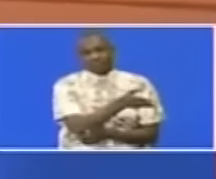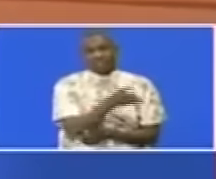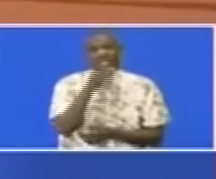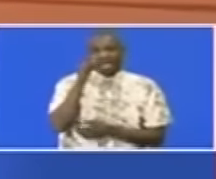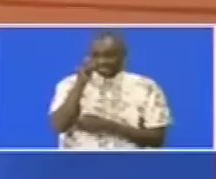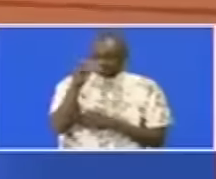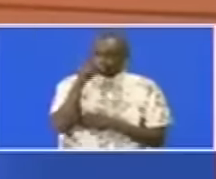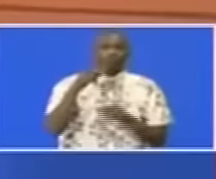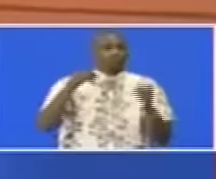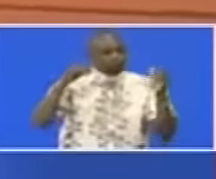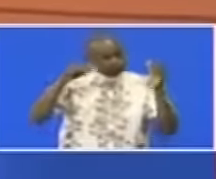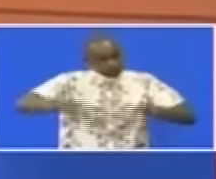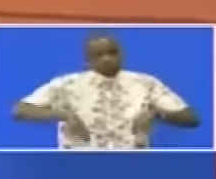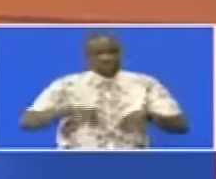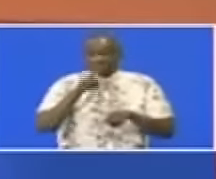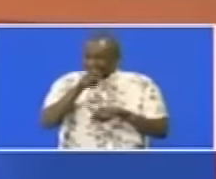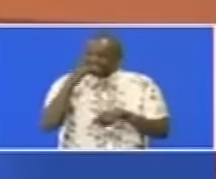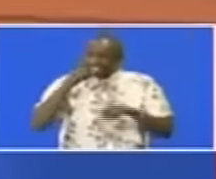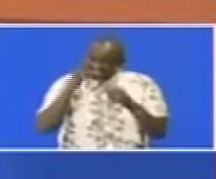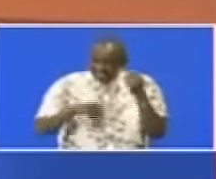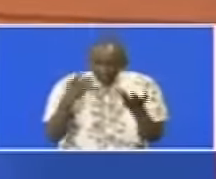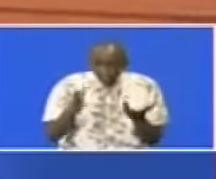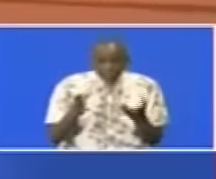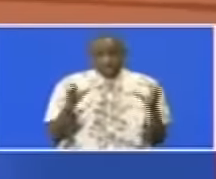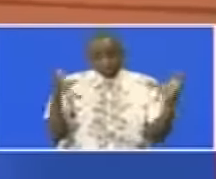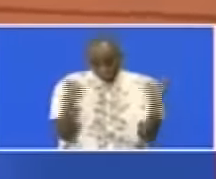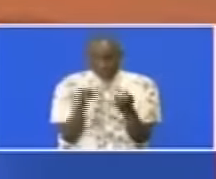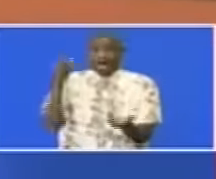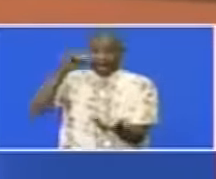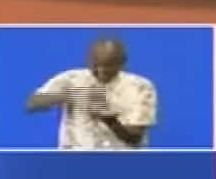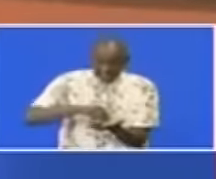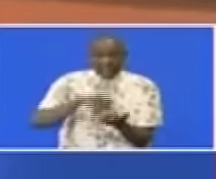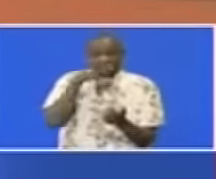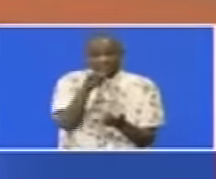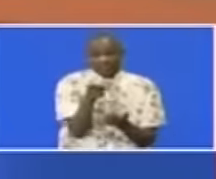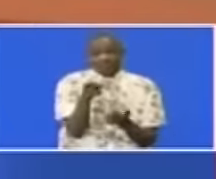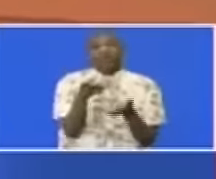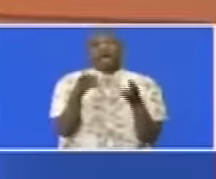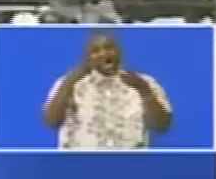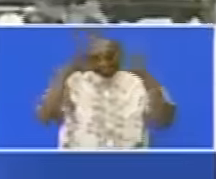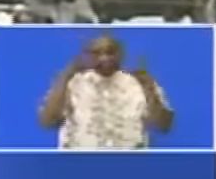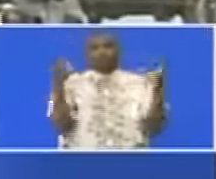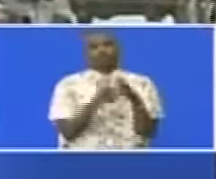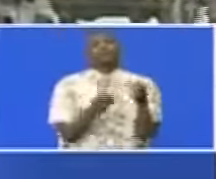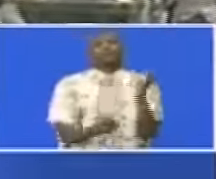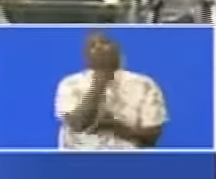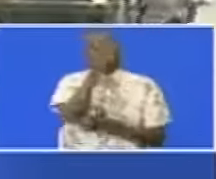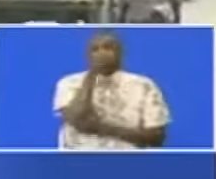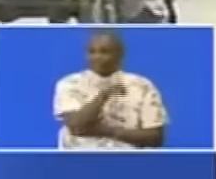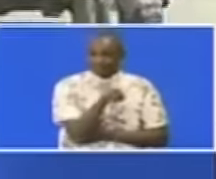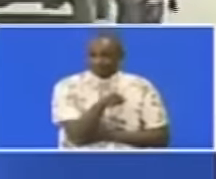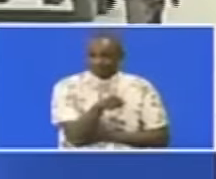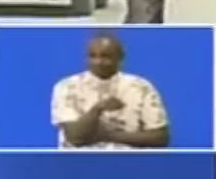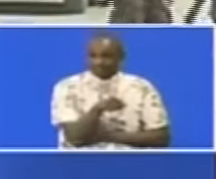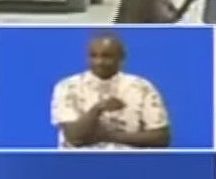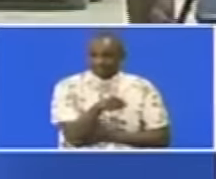was crushed at the end of that year and later regrouped, giving birth to the present-day Al-Shabaab. But